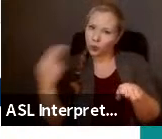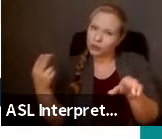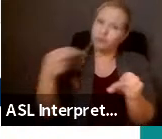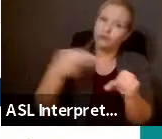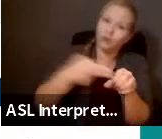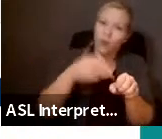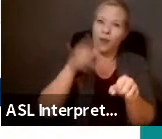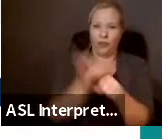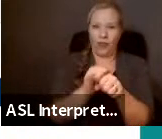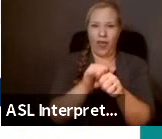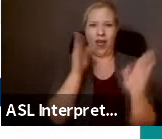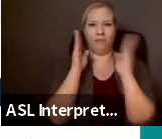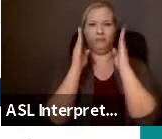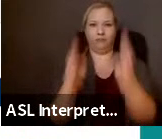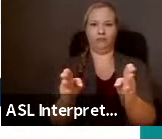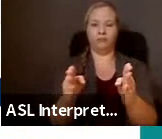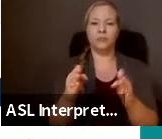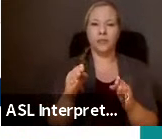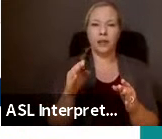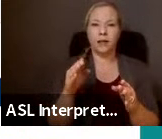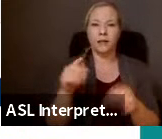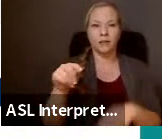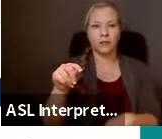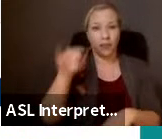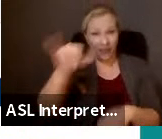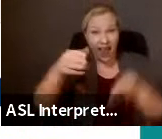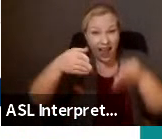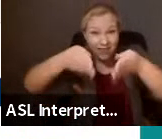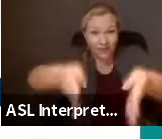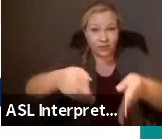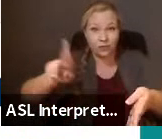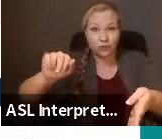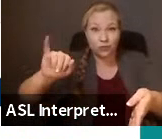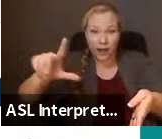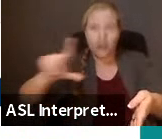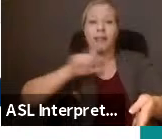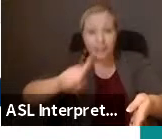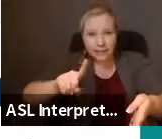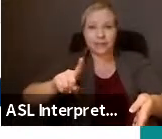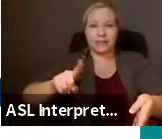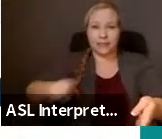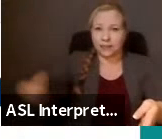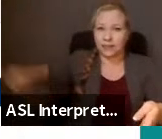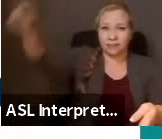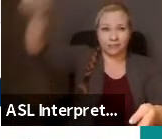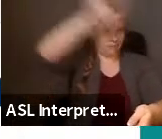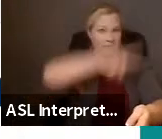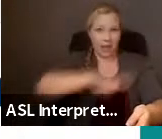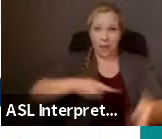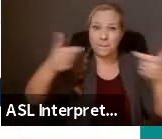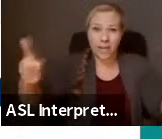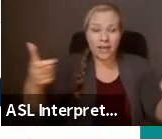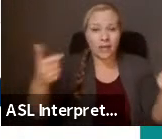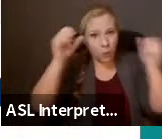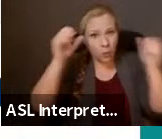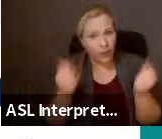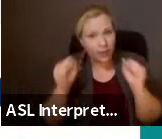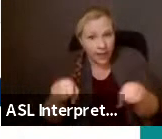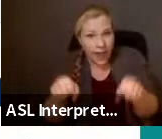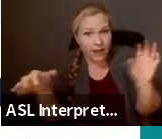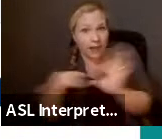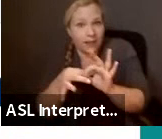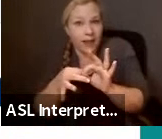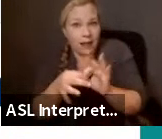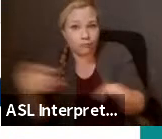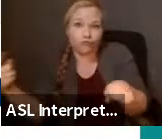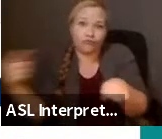is a regional connection that we want to make. Connections to transit, You know, and while